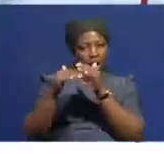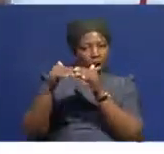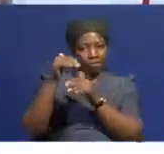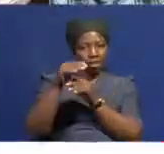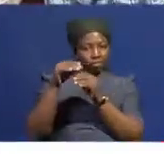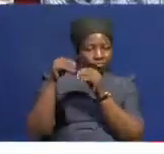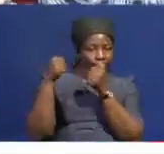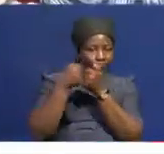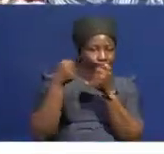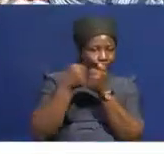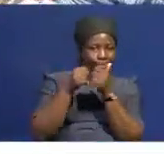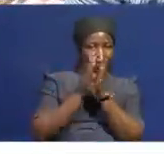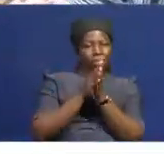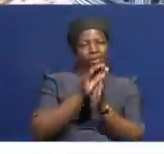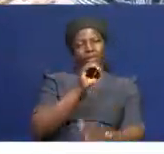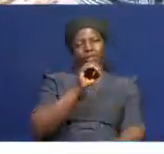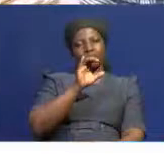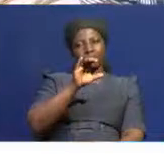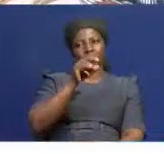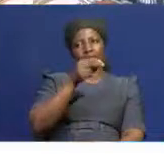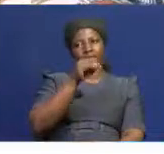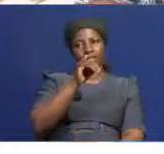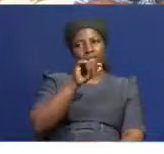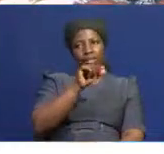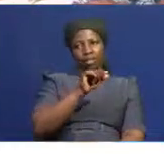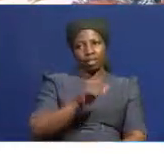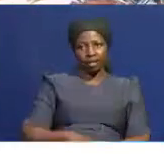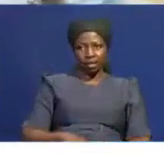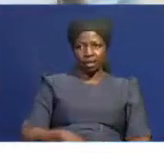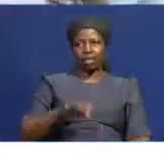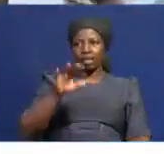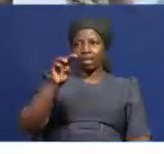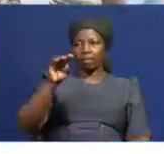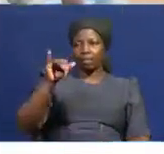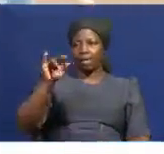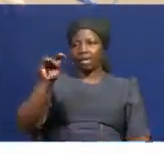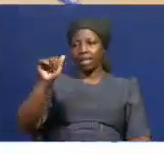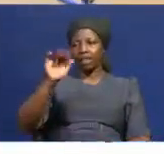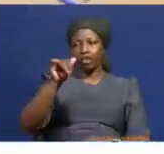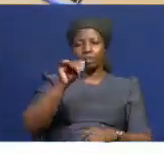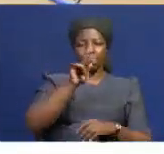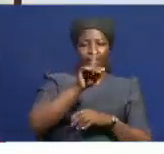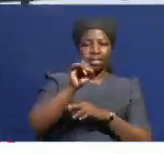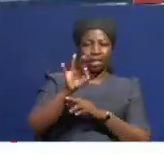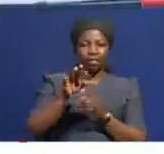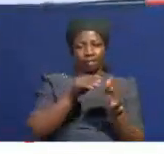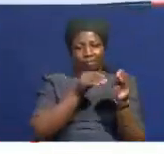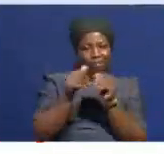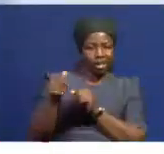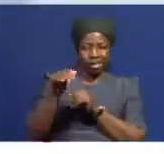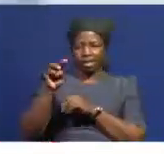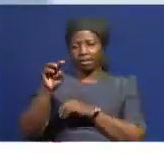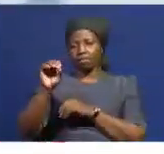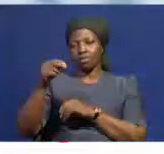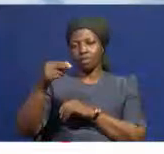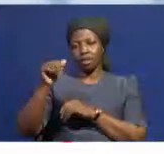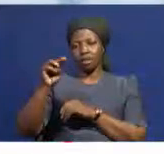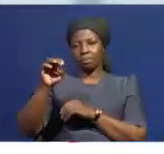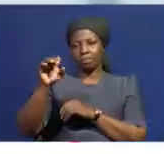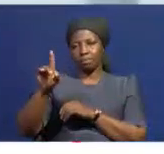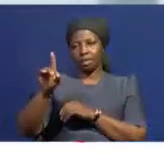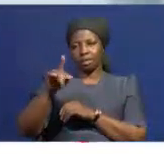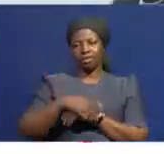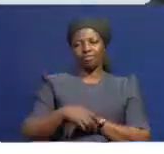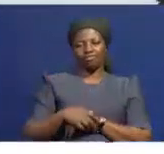In the special context category, Kelvin Miner of KDF defeated Mohamed Katambo of Kongoea